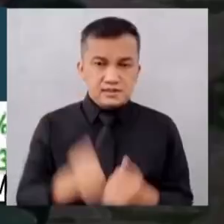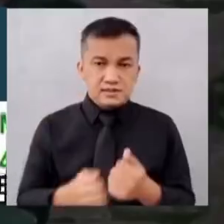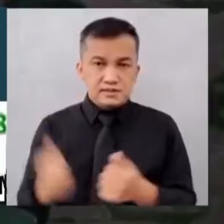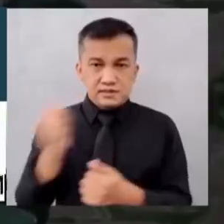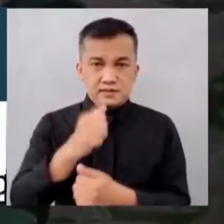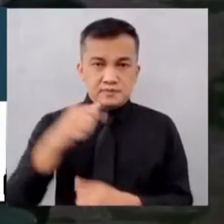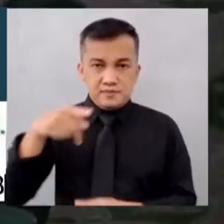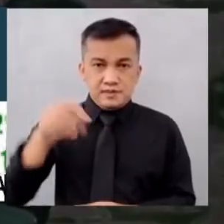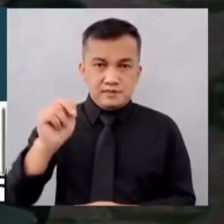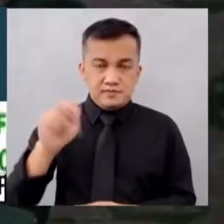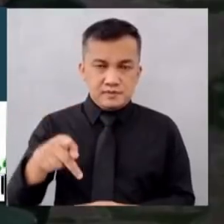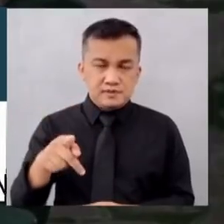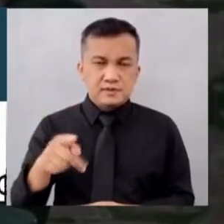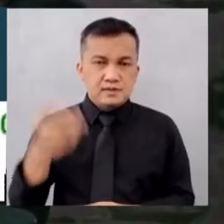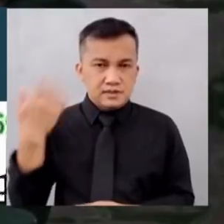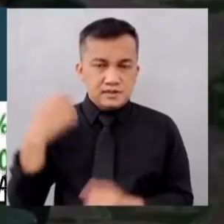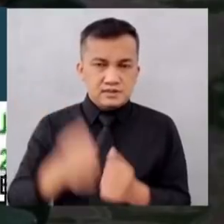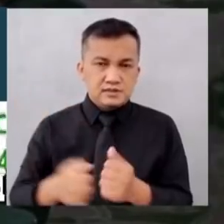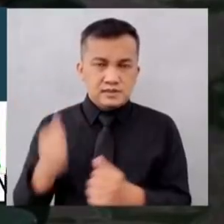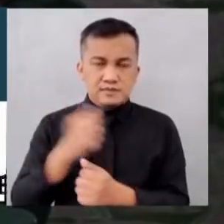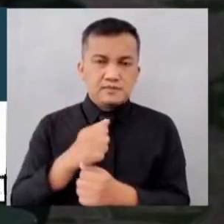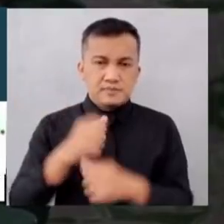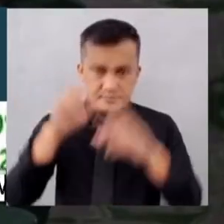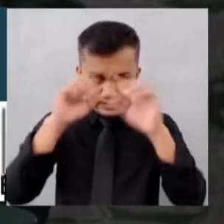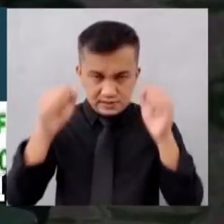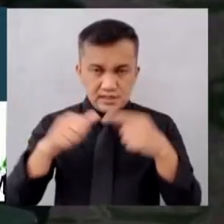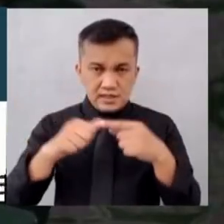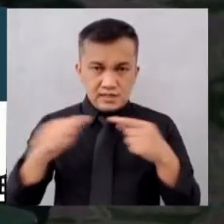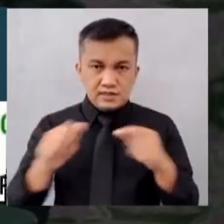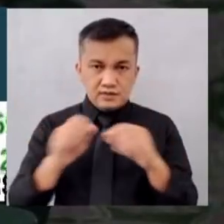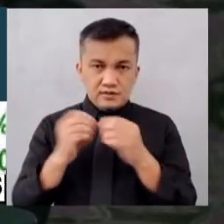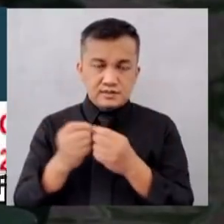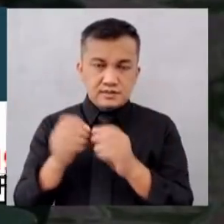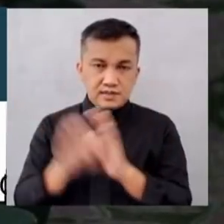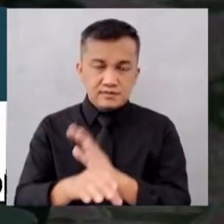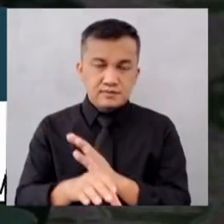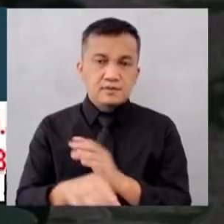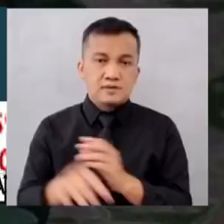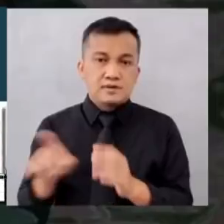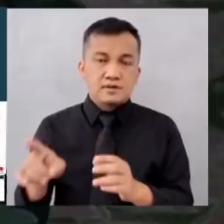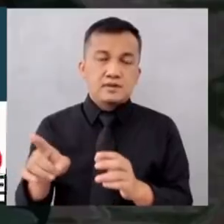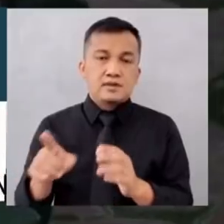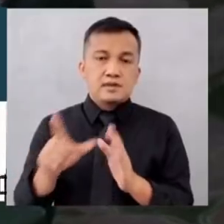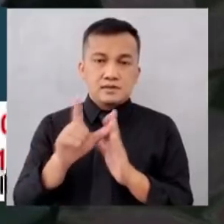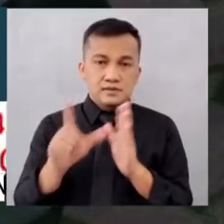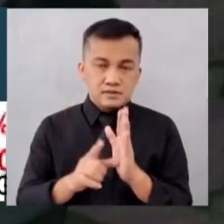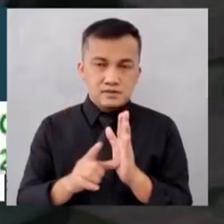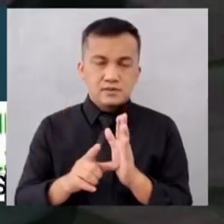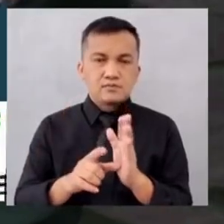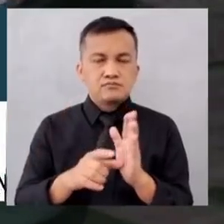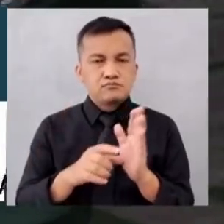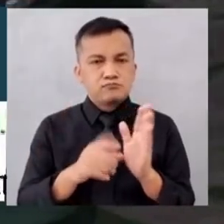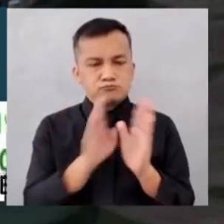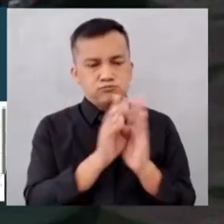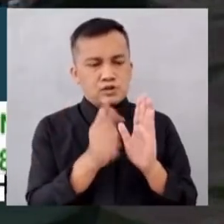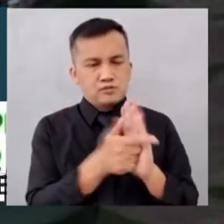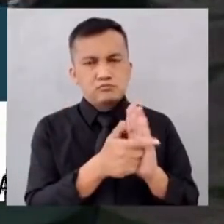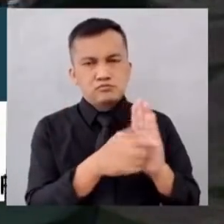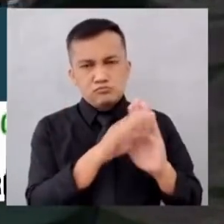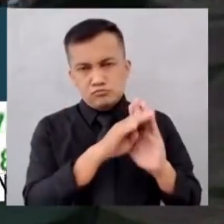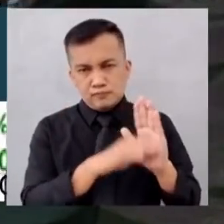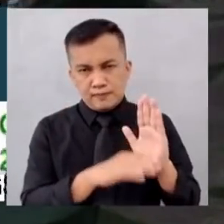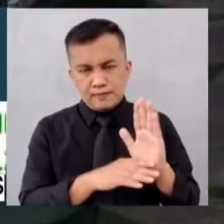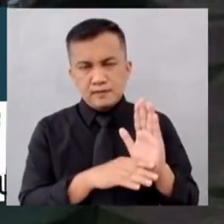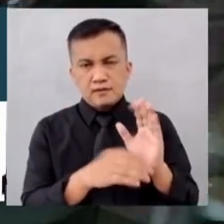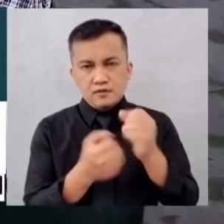of the Presidential Anti-Organized Crime Task Force. Now, as to his legislative track record, he sponsored or